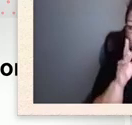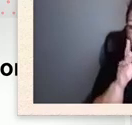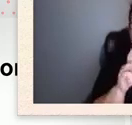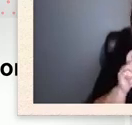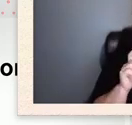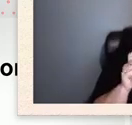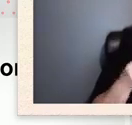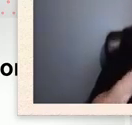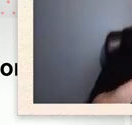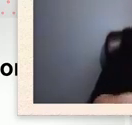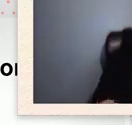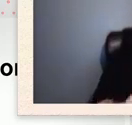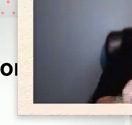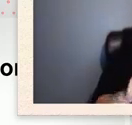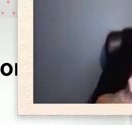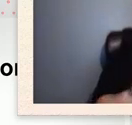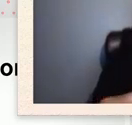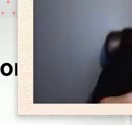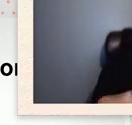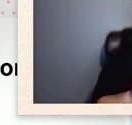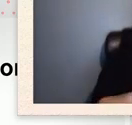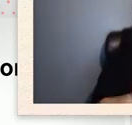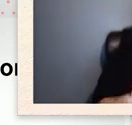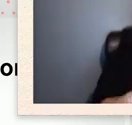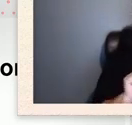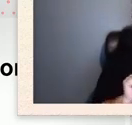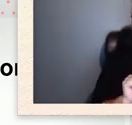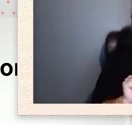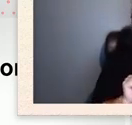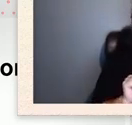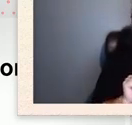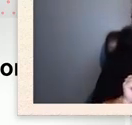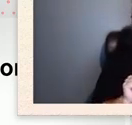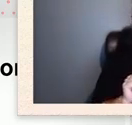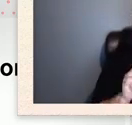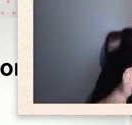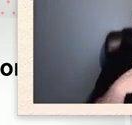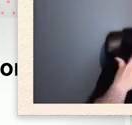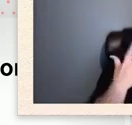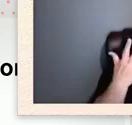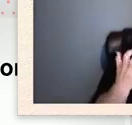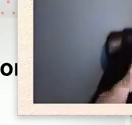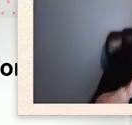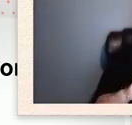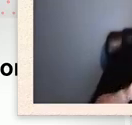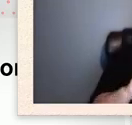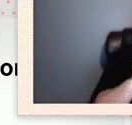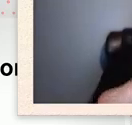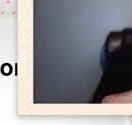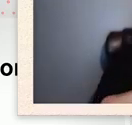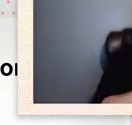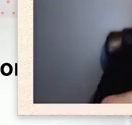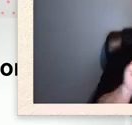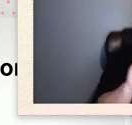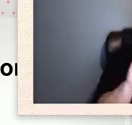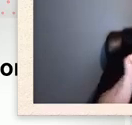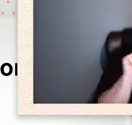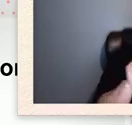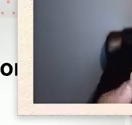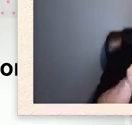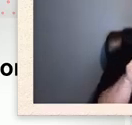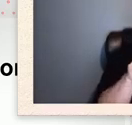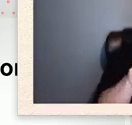birth to infants with disabilities. So I want to dedicate the ADA to